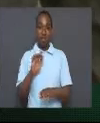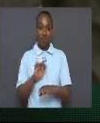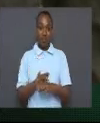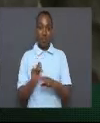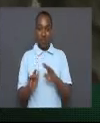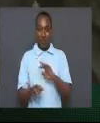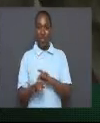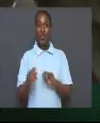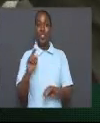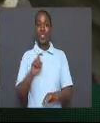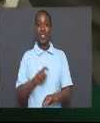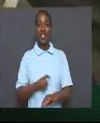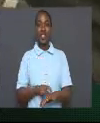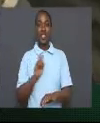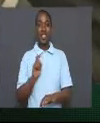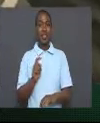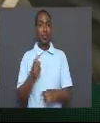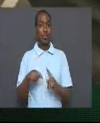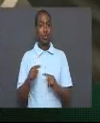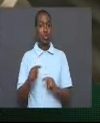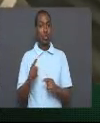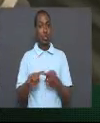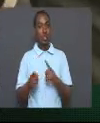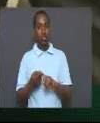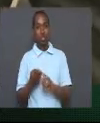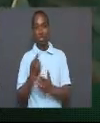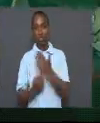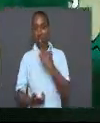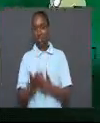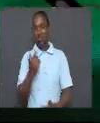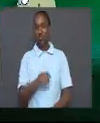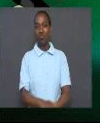day. Share your ideas with a classmate.